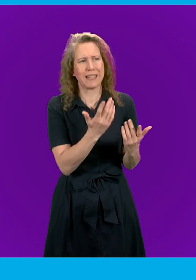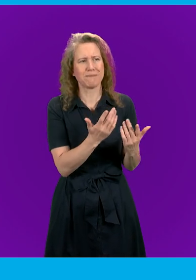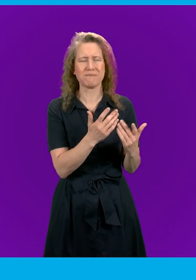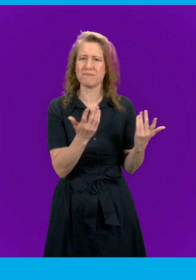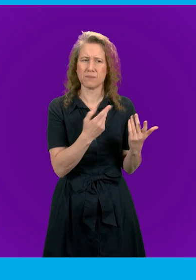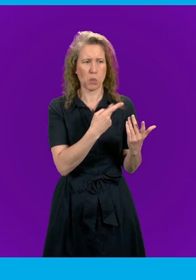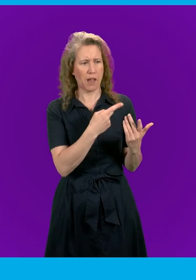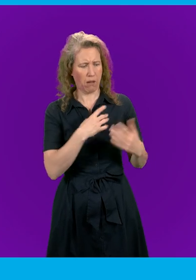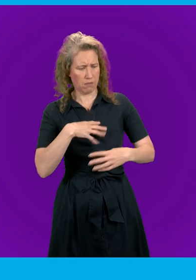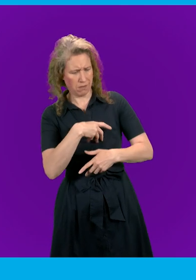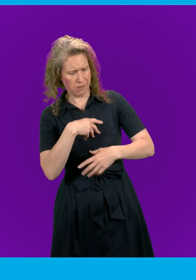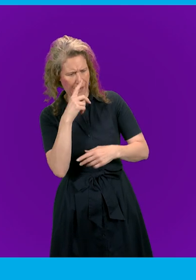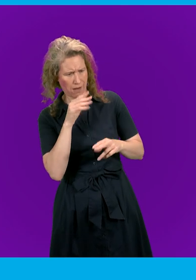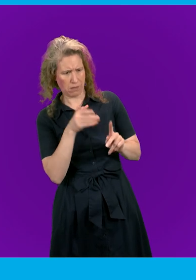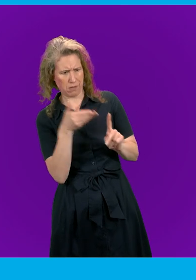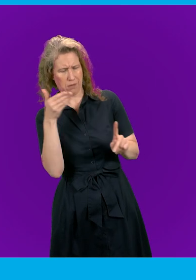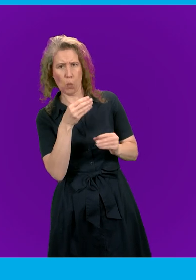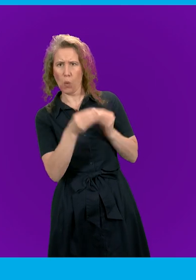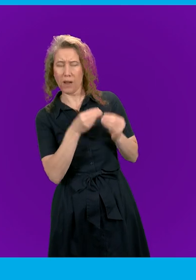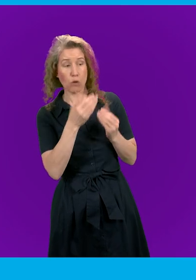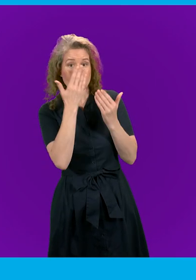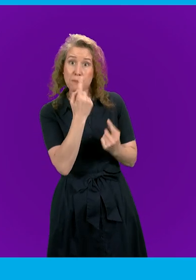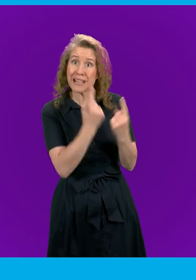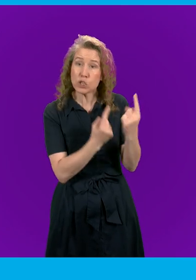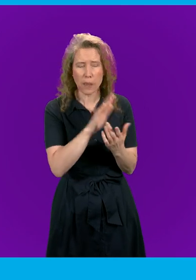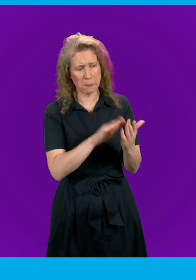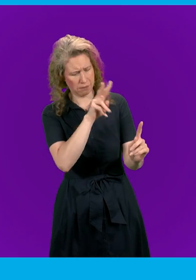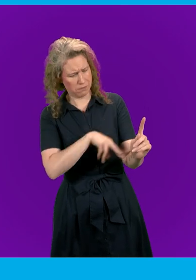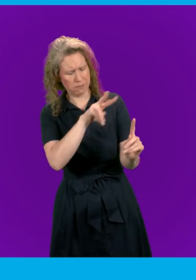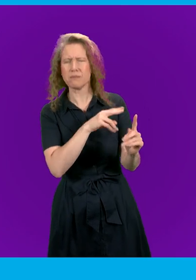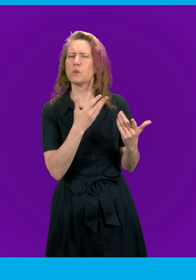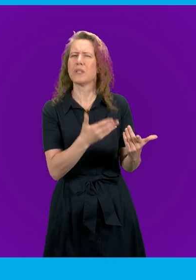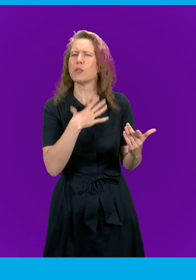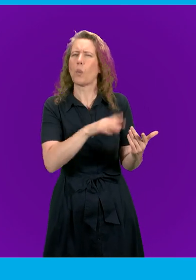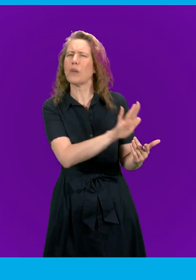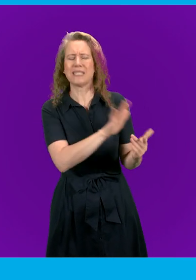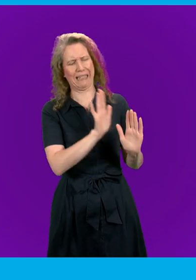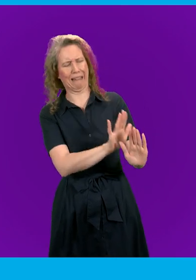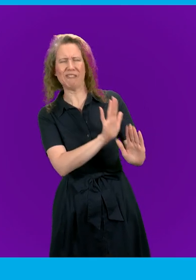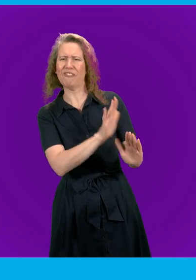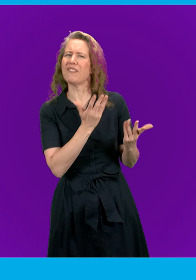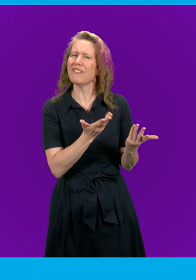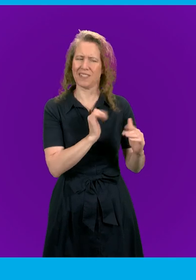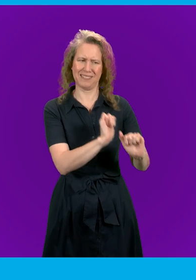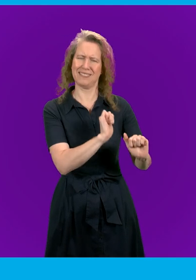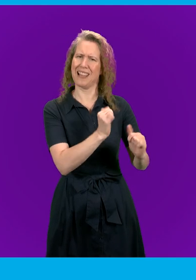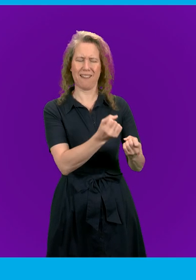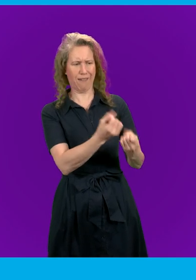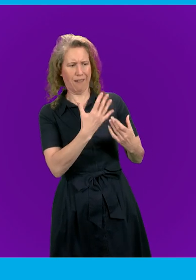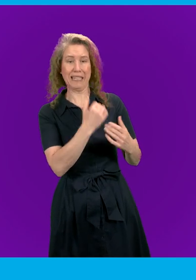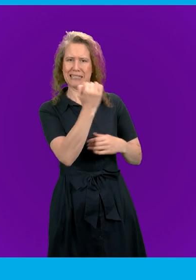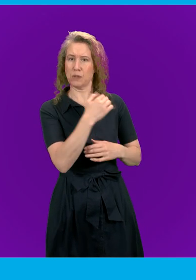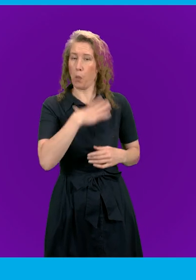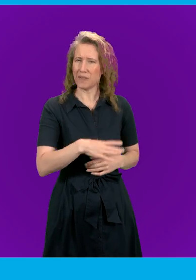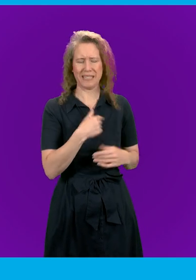people are actually quite adept at recognising, if they're respecting each other, they're quite adept at recognising when somebody's communicating consent in